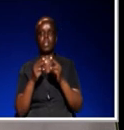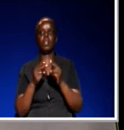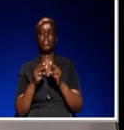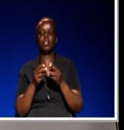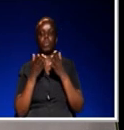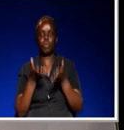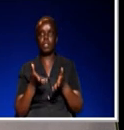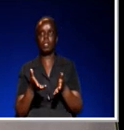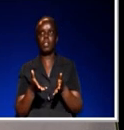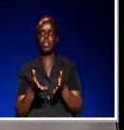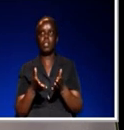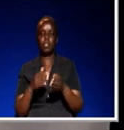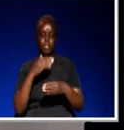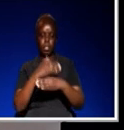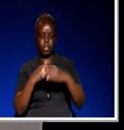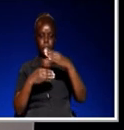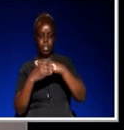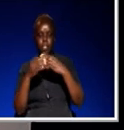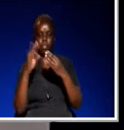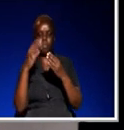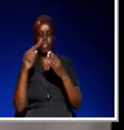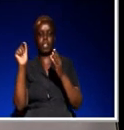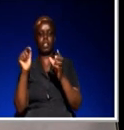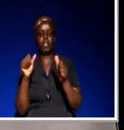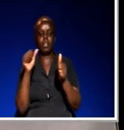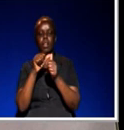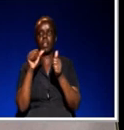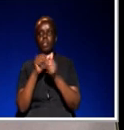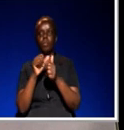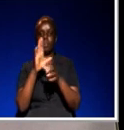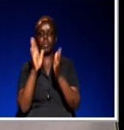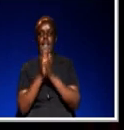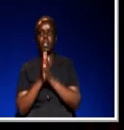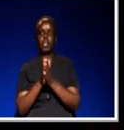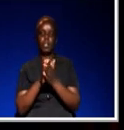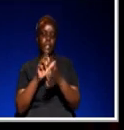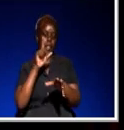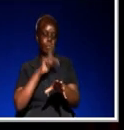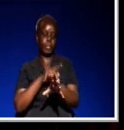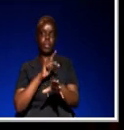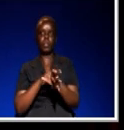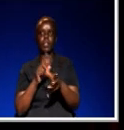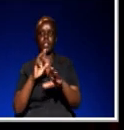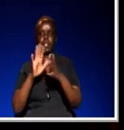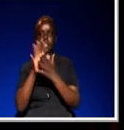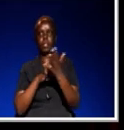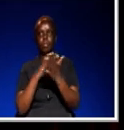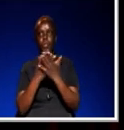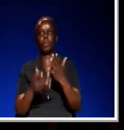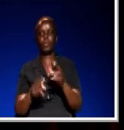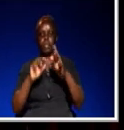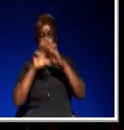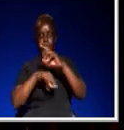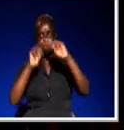today is structure of the atom and the periodic table. Our subtopic today is the periodic